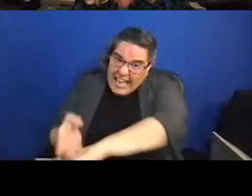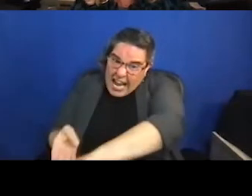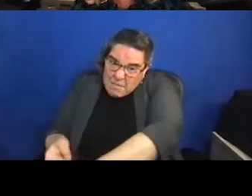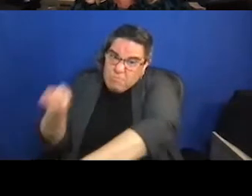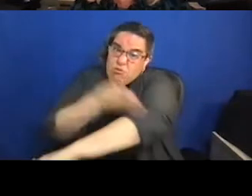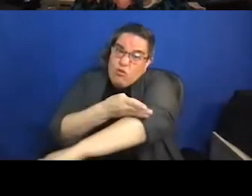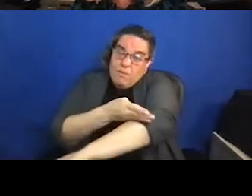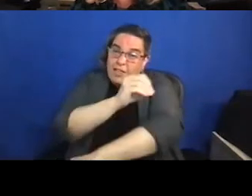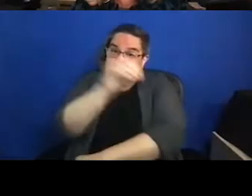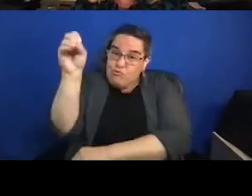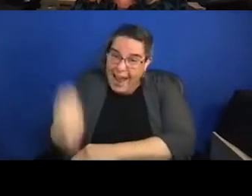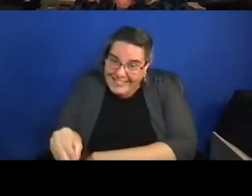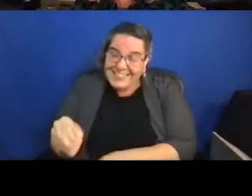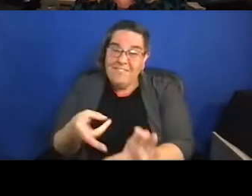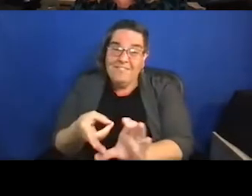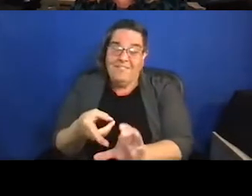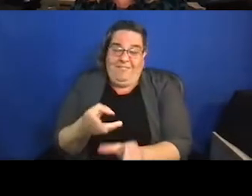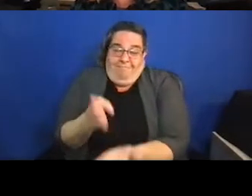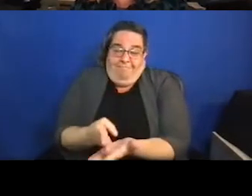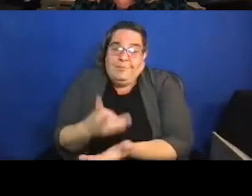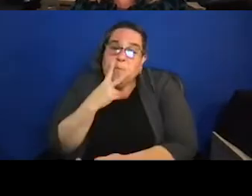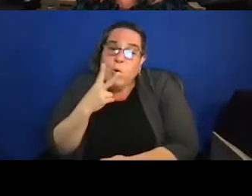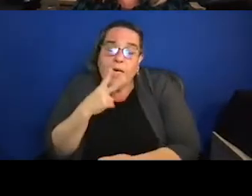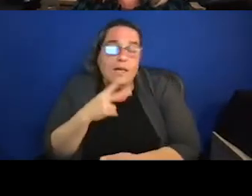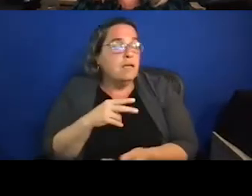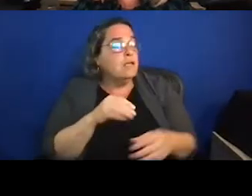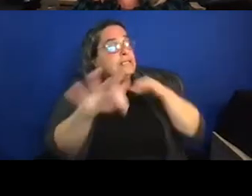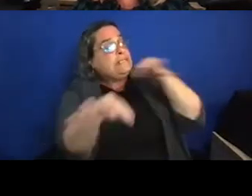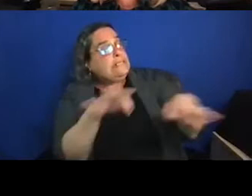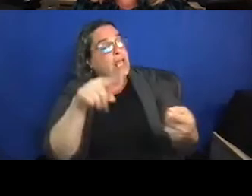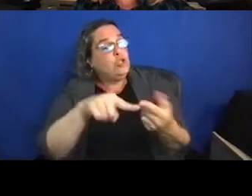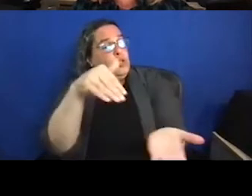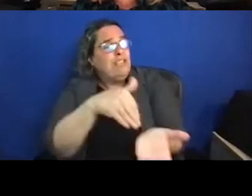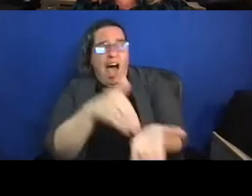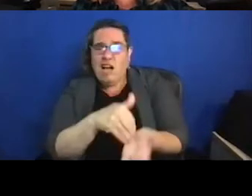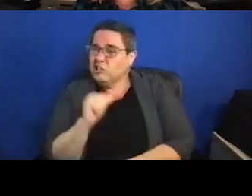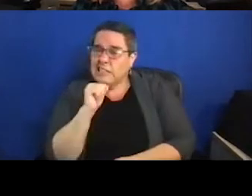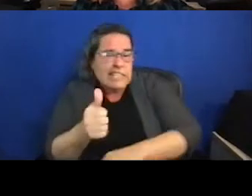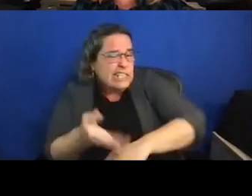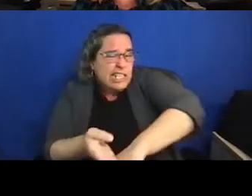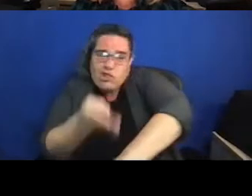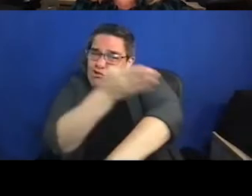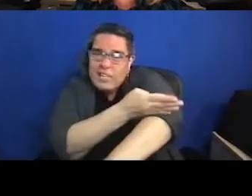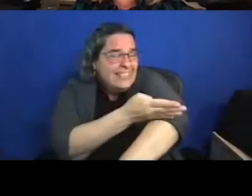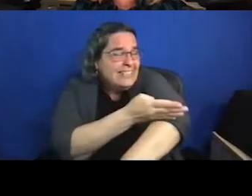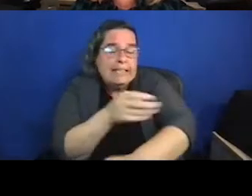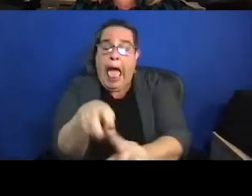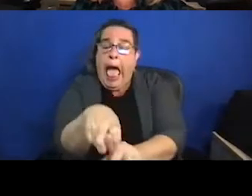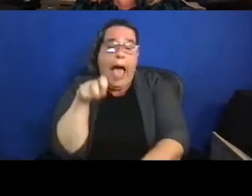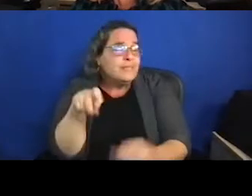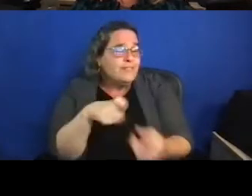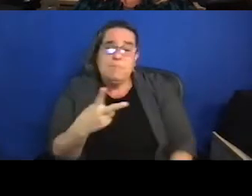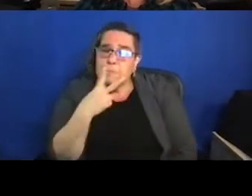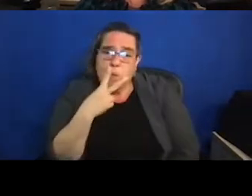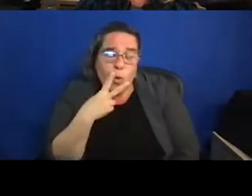abstinence. Sorry, there's an automatic thing advancing my slides for some reason. So the CHW support improved abstinence rates